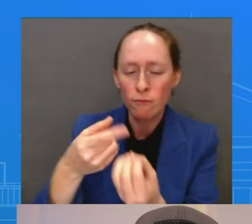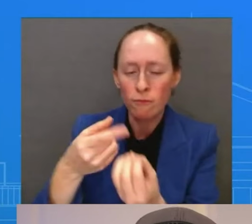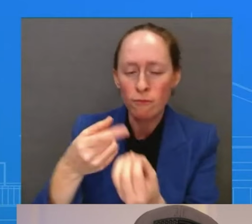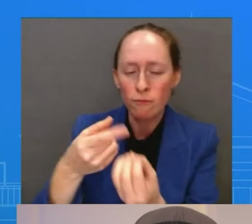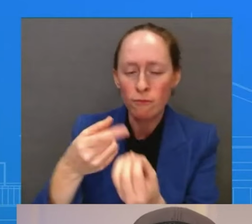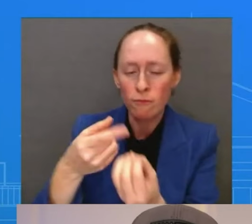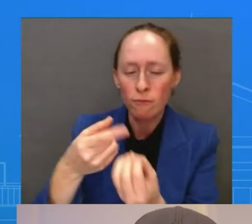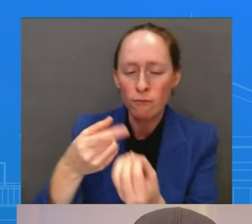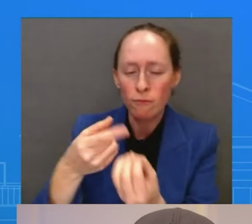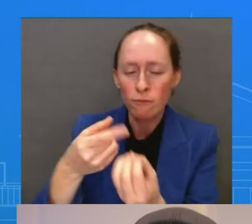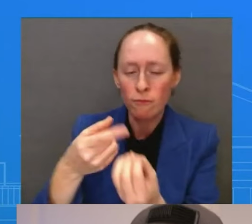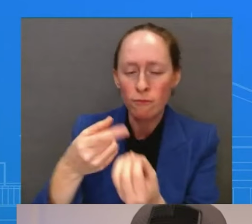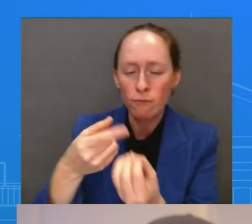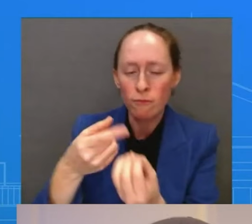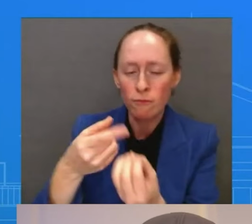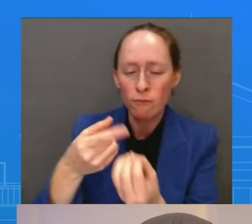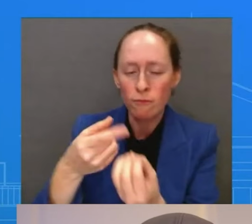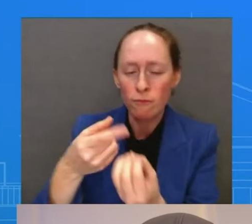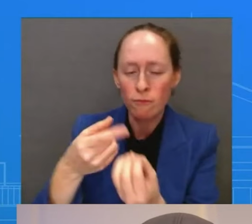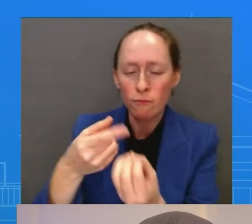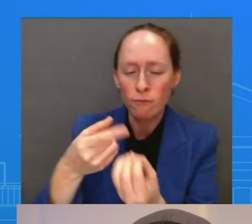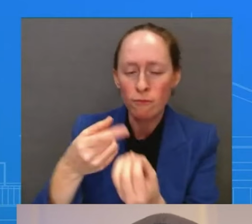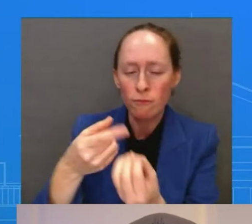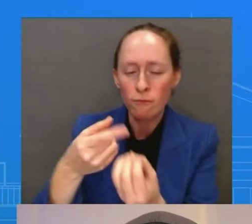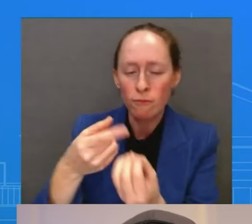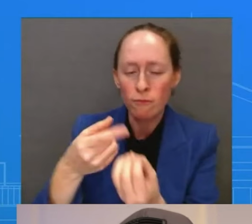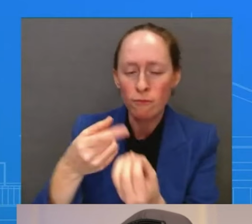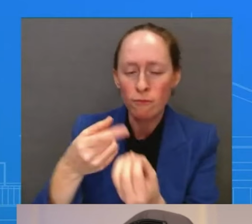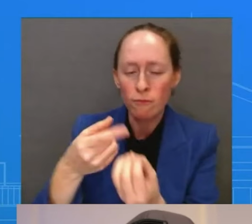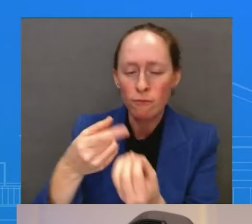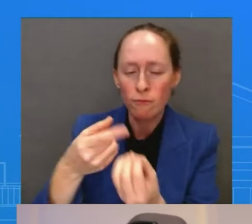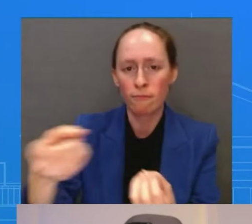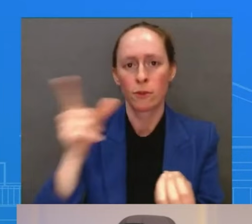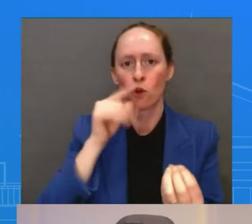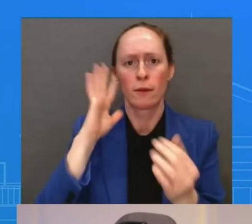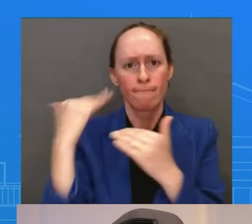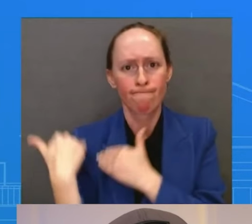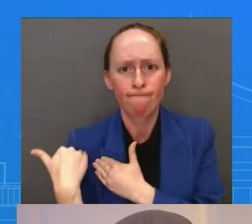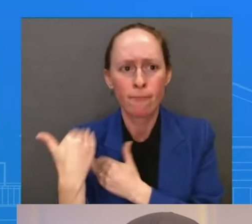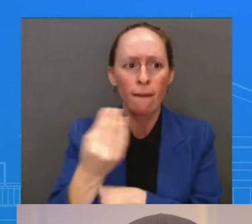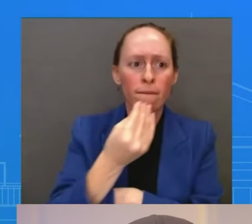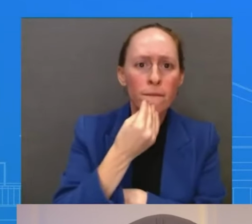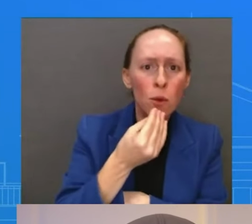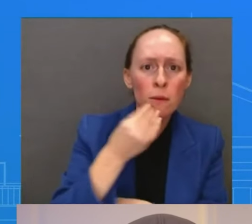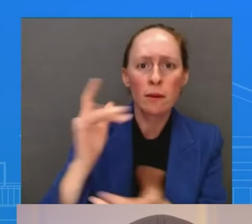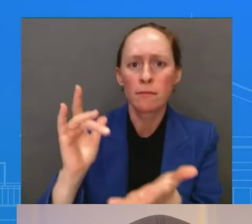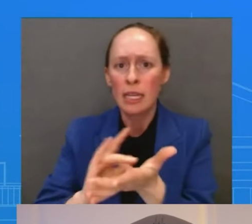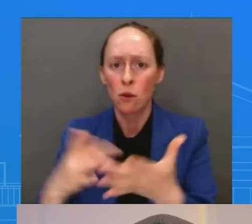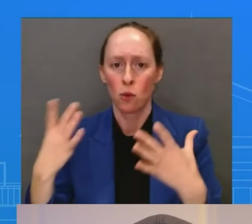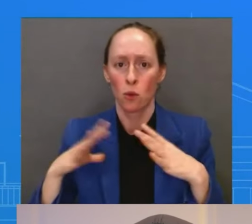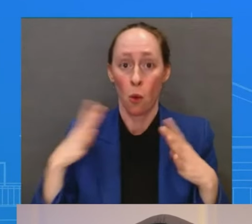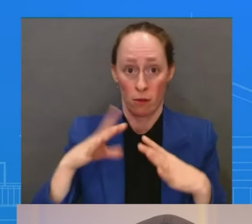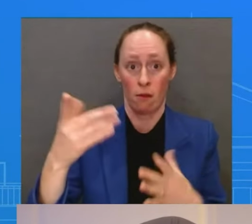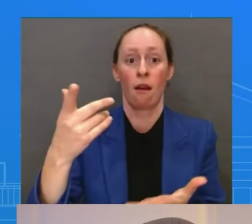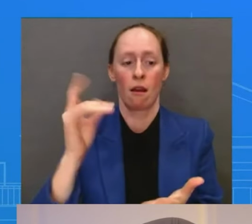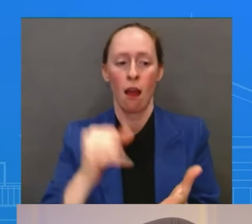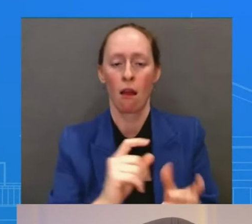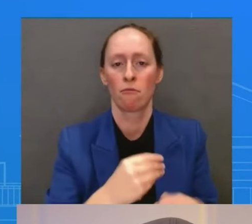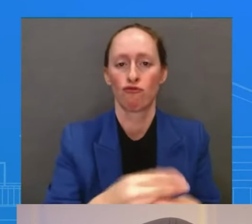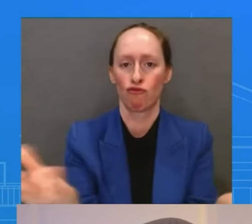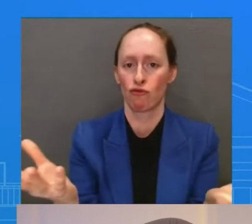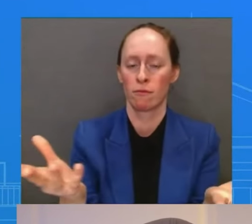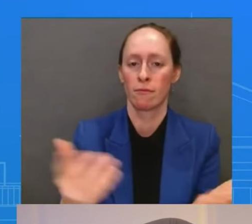we'll make sure it doesn't go towards terrorism. Really? Holy crap. One other, has the United States independently verified the photos released